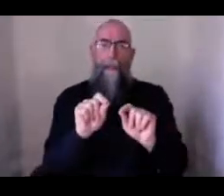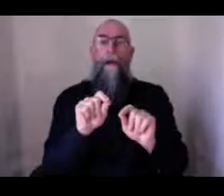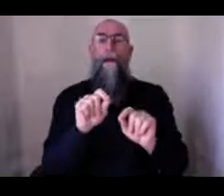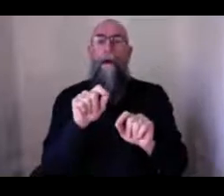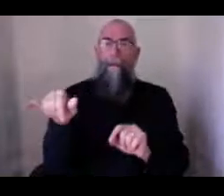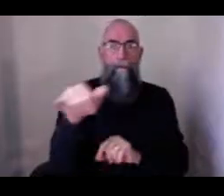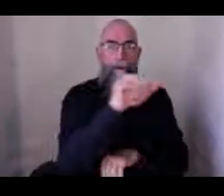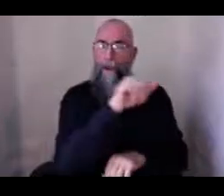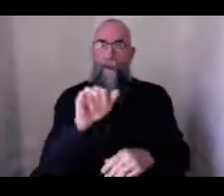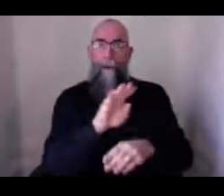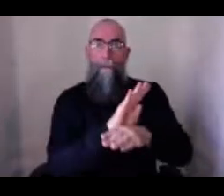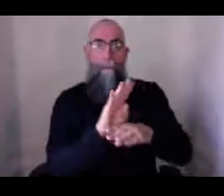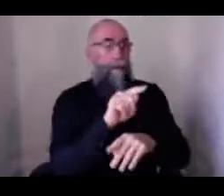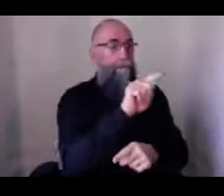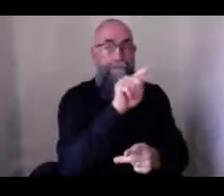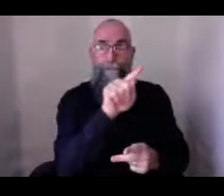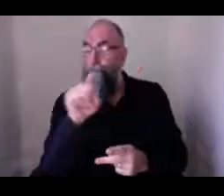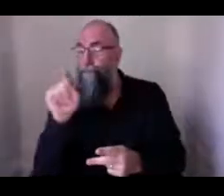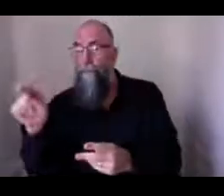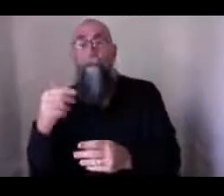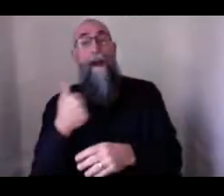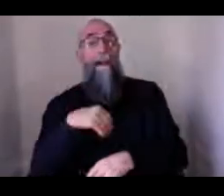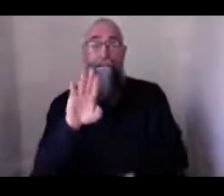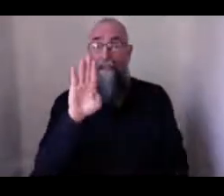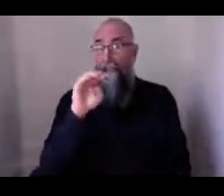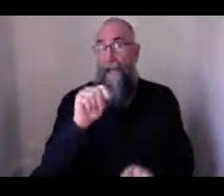application. There are 10 boards.